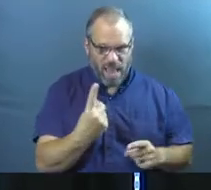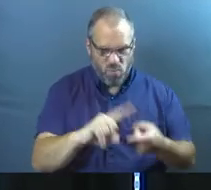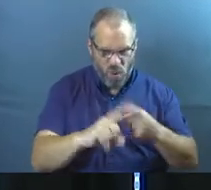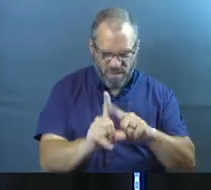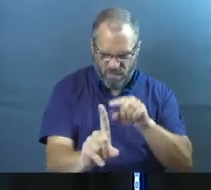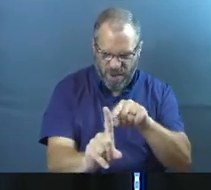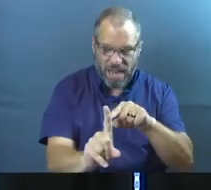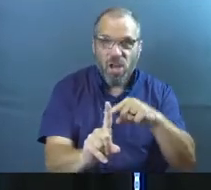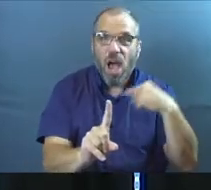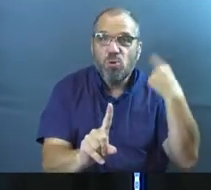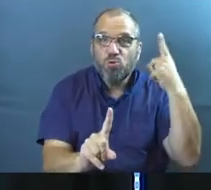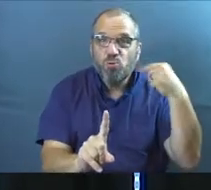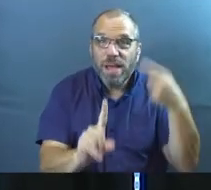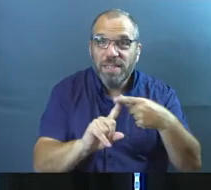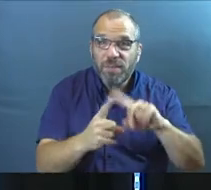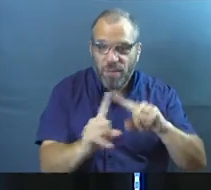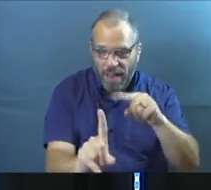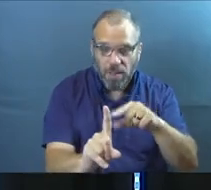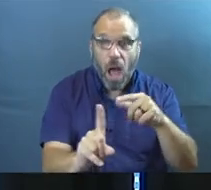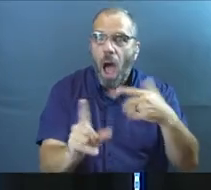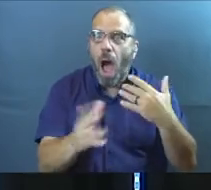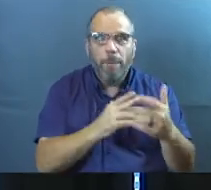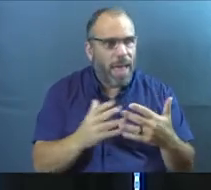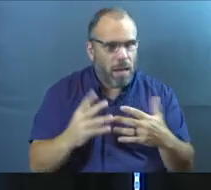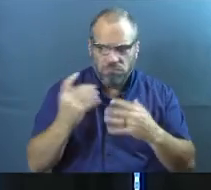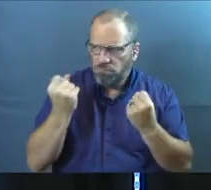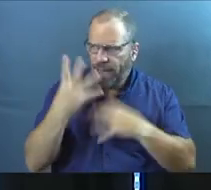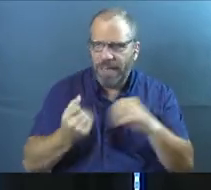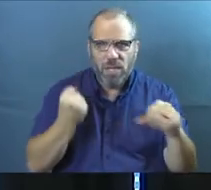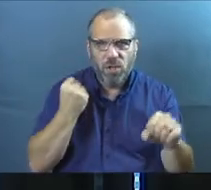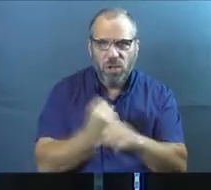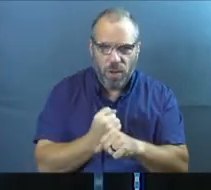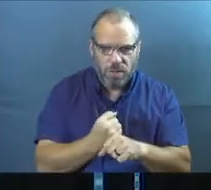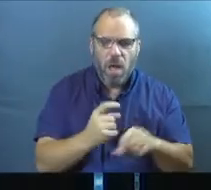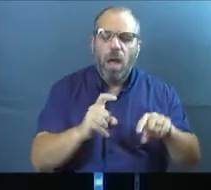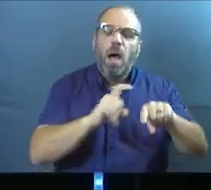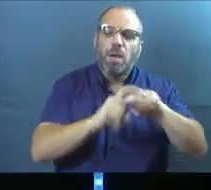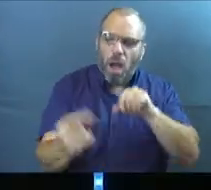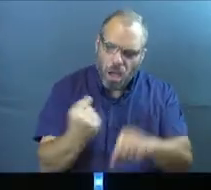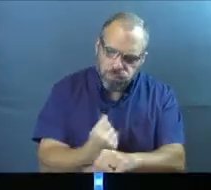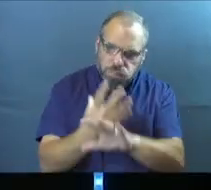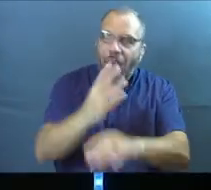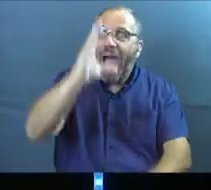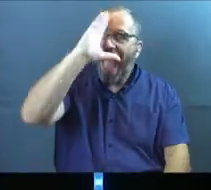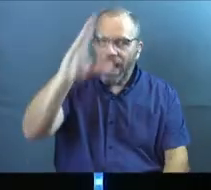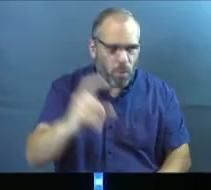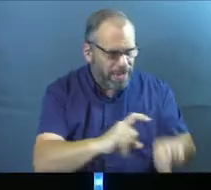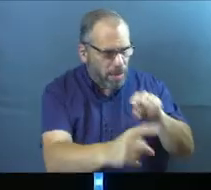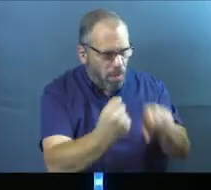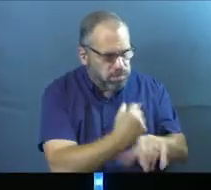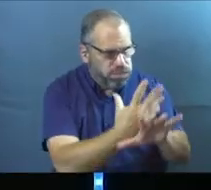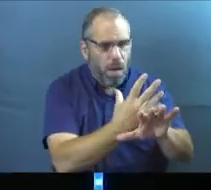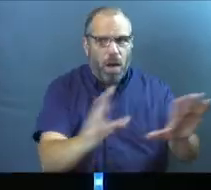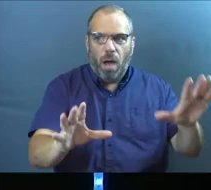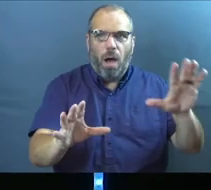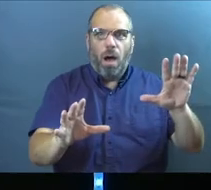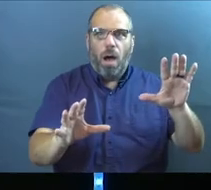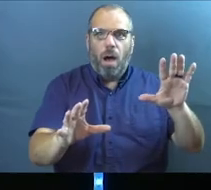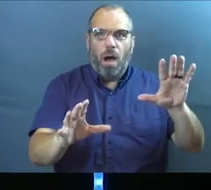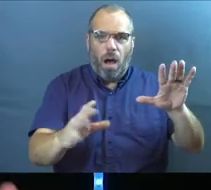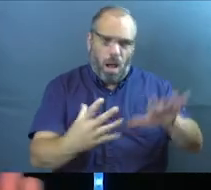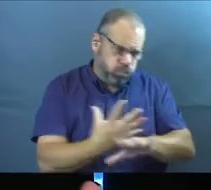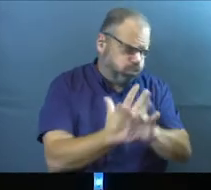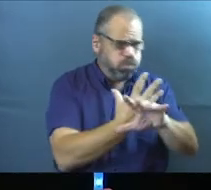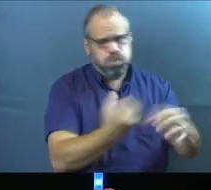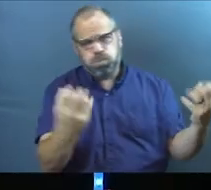friend, that one crazy friend, that no matter how long it's been, if you finally call or they finally call you, immediately you hop